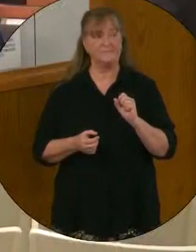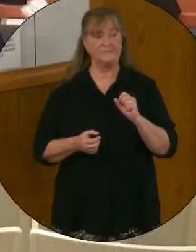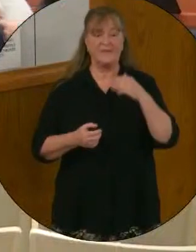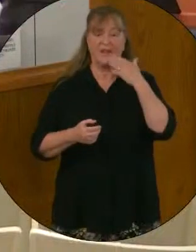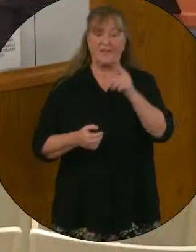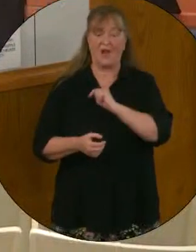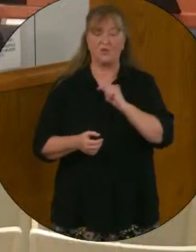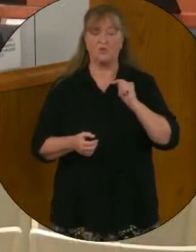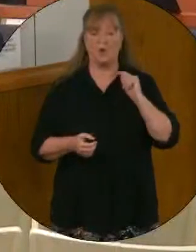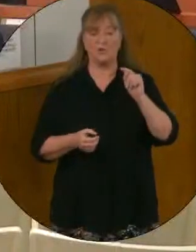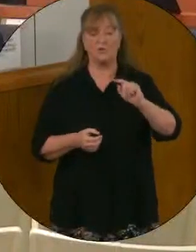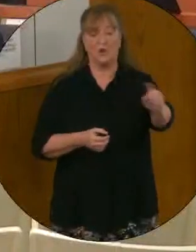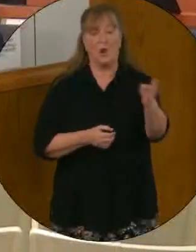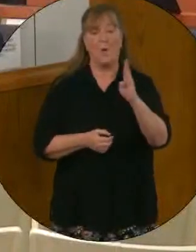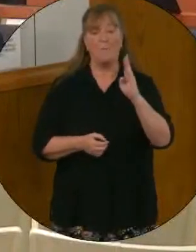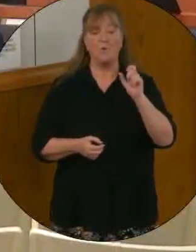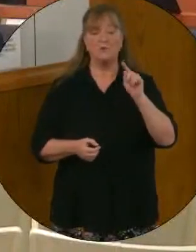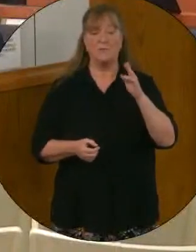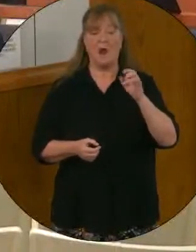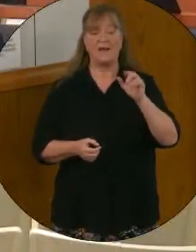Thank you, Trustee Bustamante Adams.